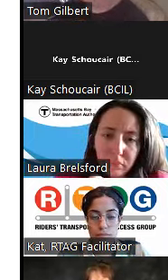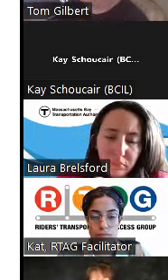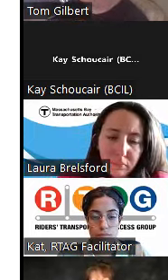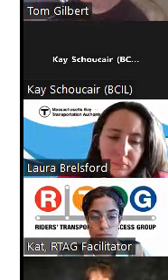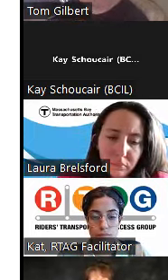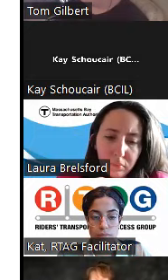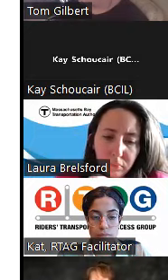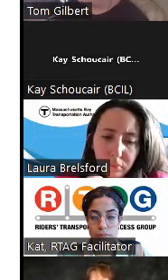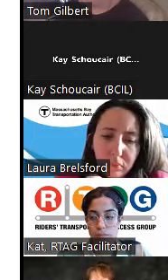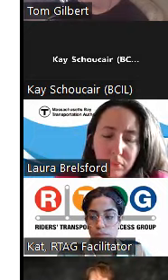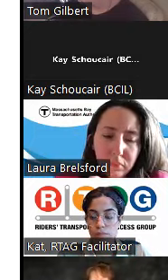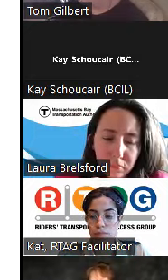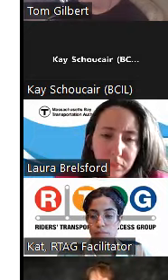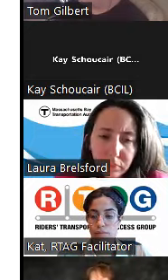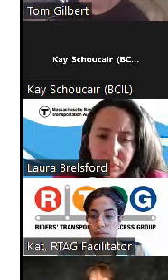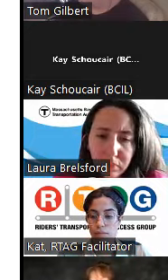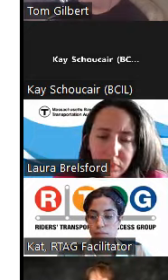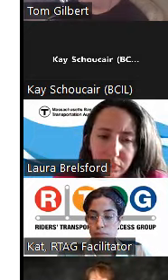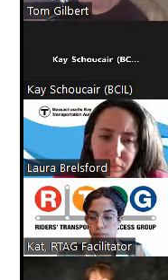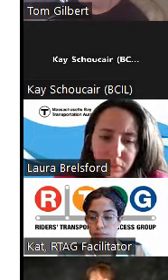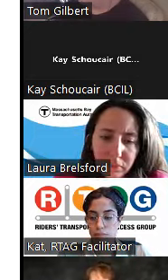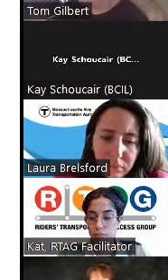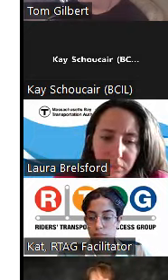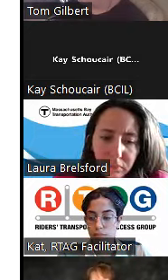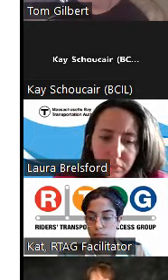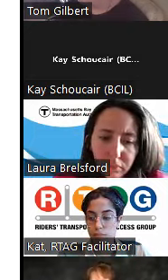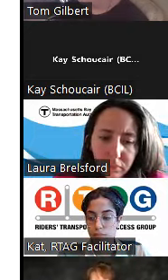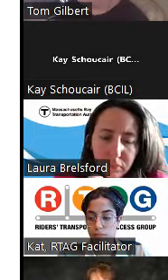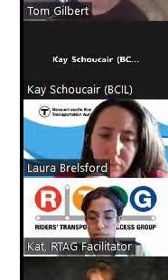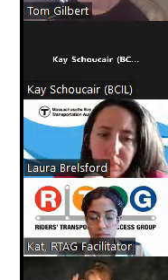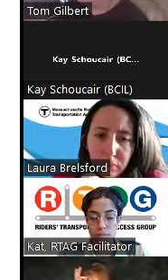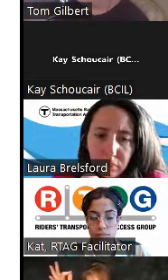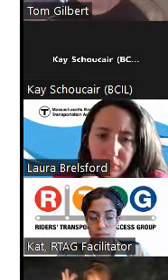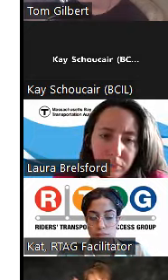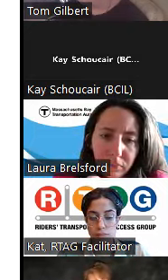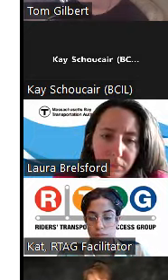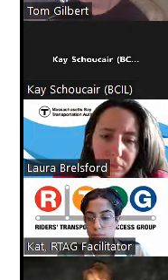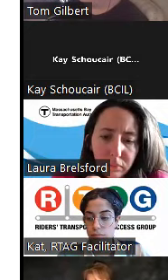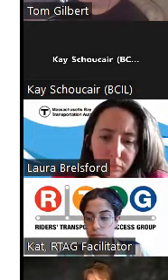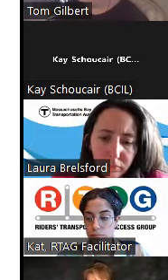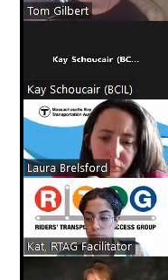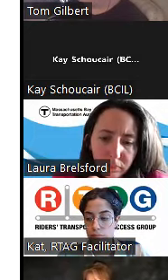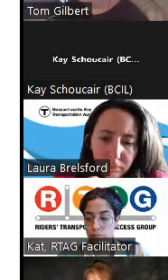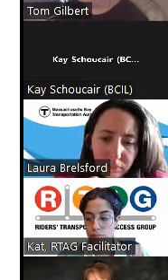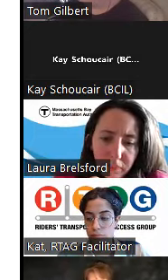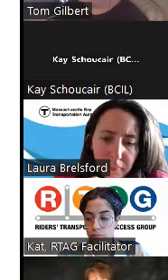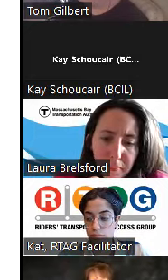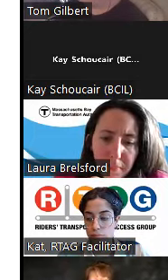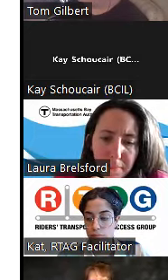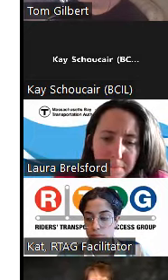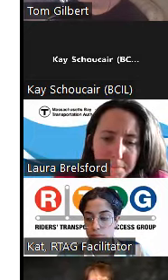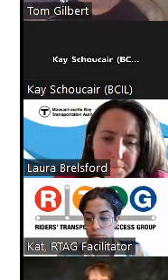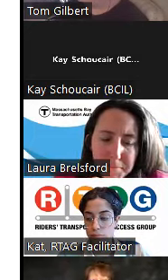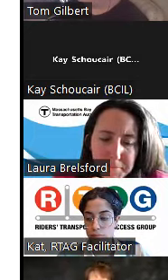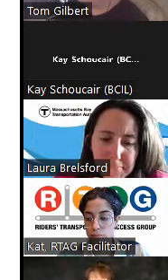don't feel safe with that. And when that does happen, a lot of the times the conductors will help me on the